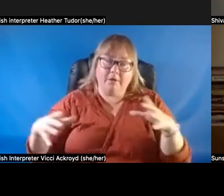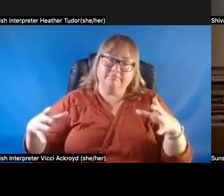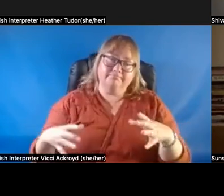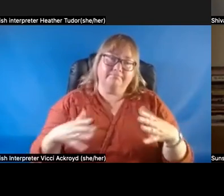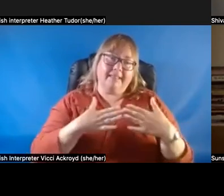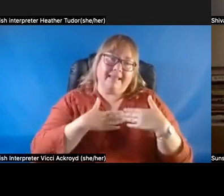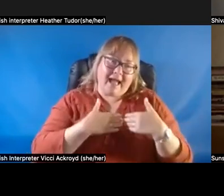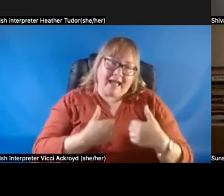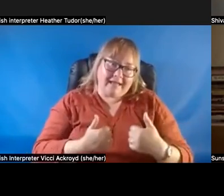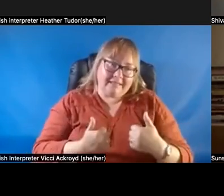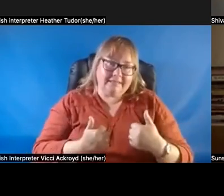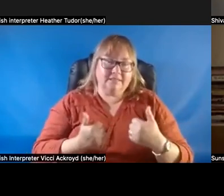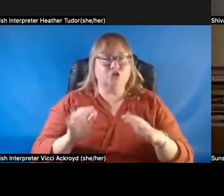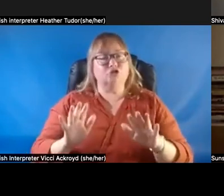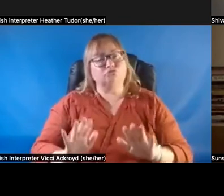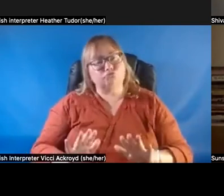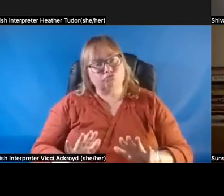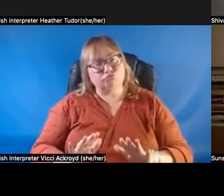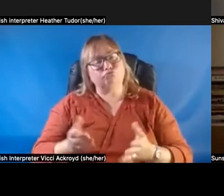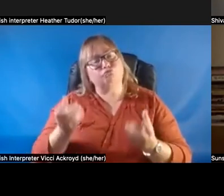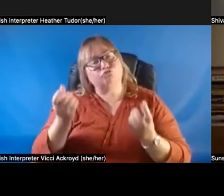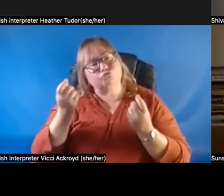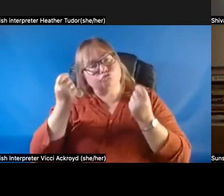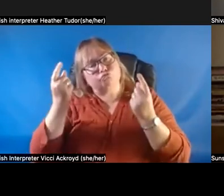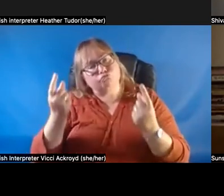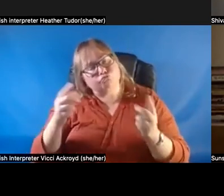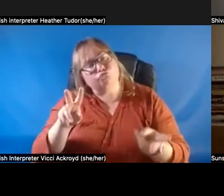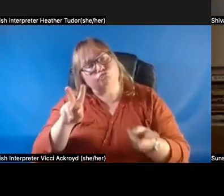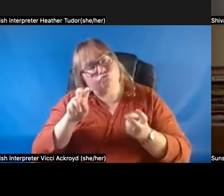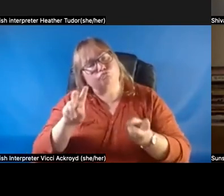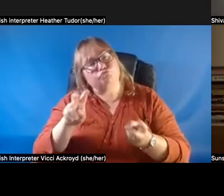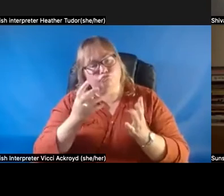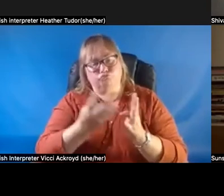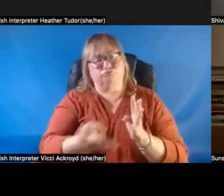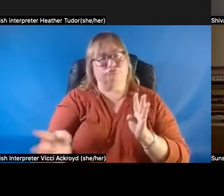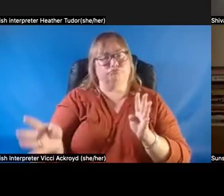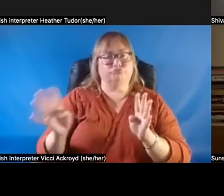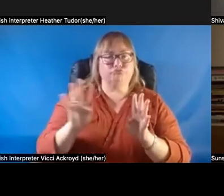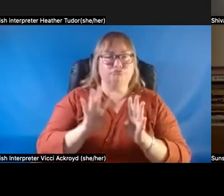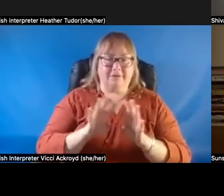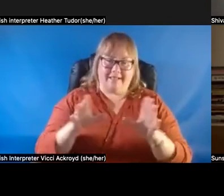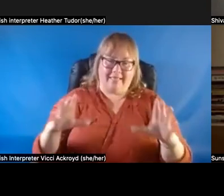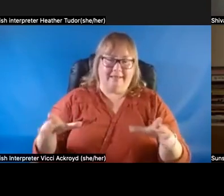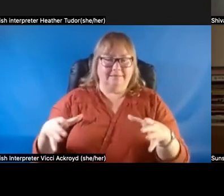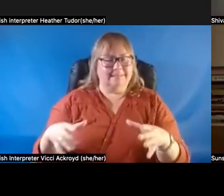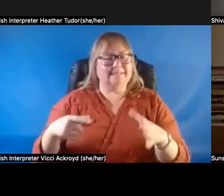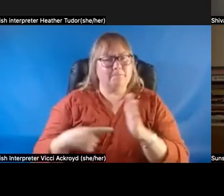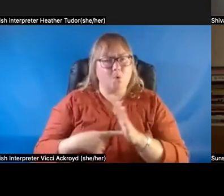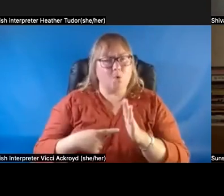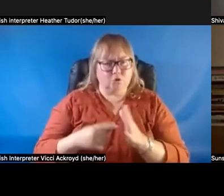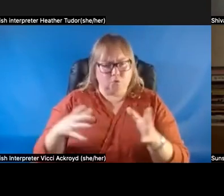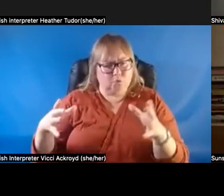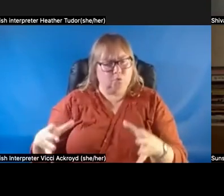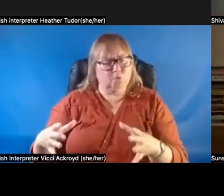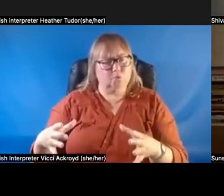the understanding to understand. I think that's really important to have that.